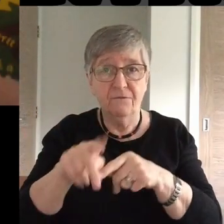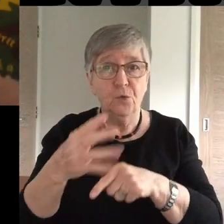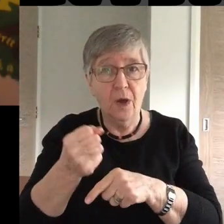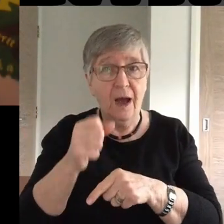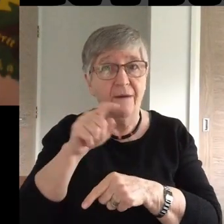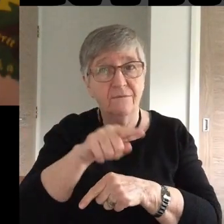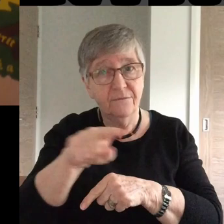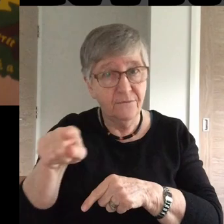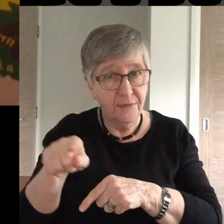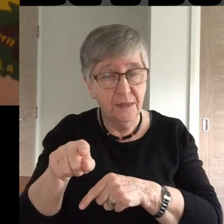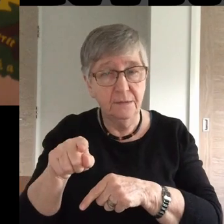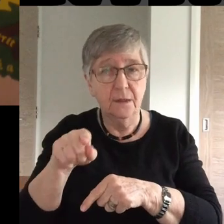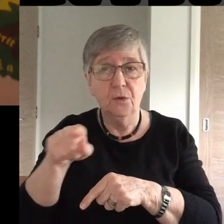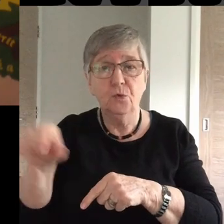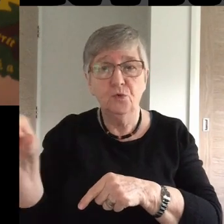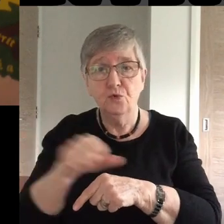should have this.